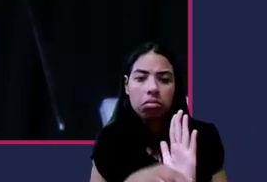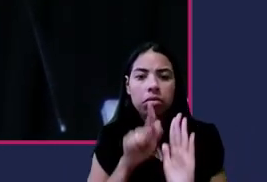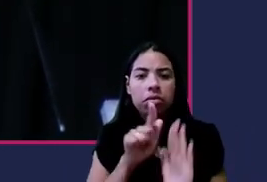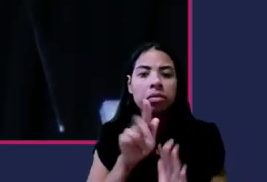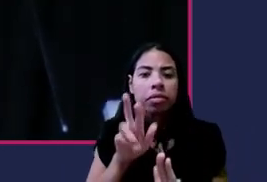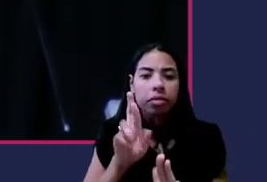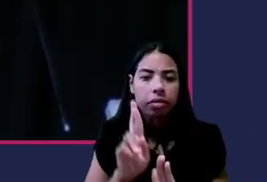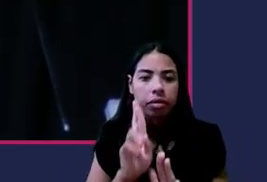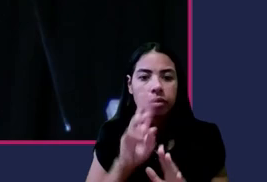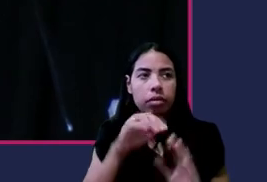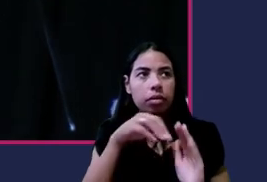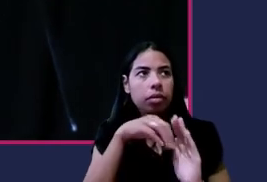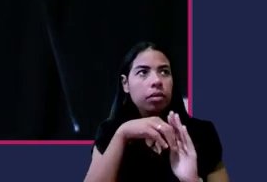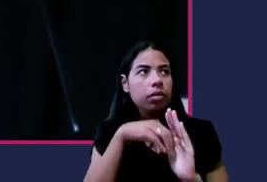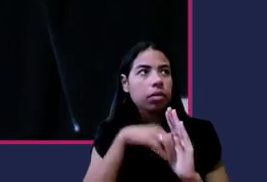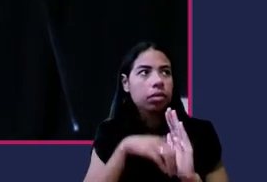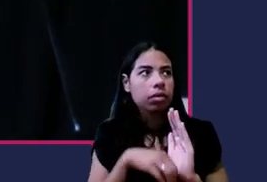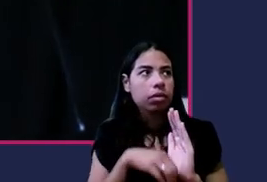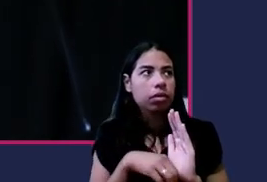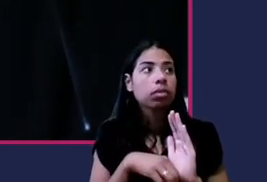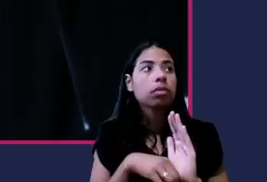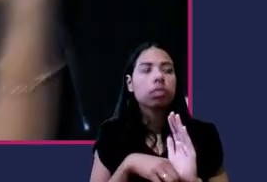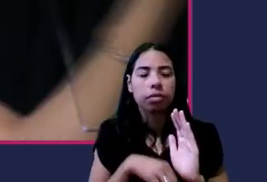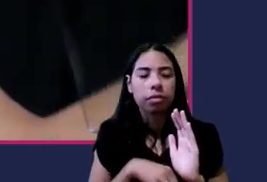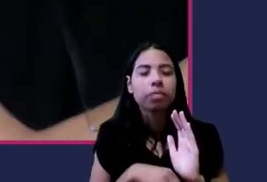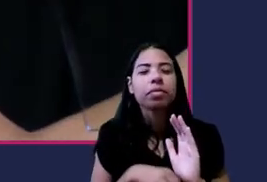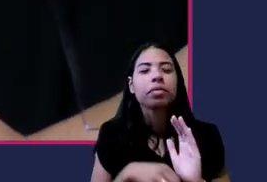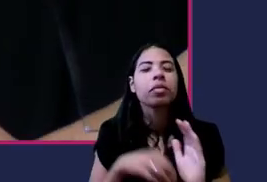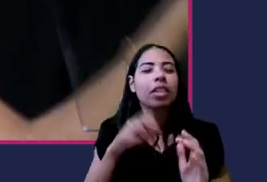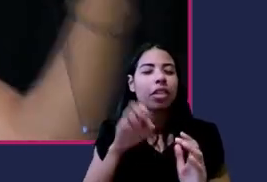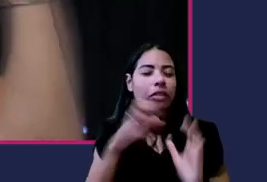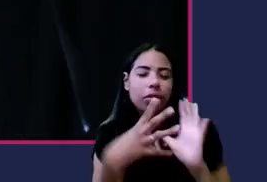program, the agenda. So if you scan